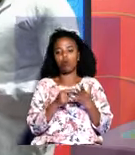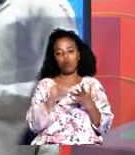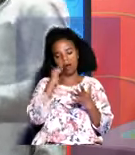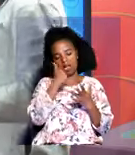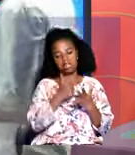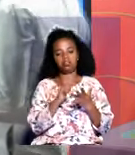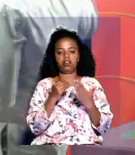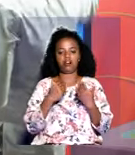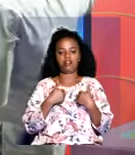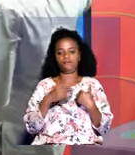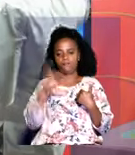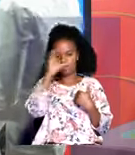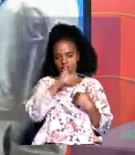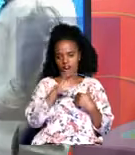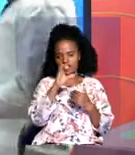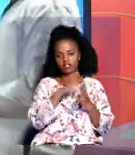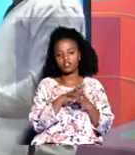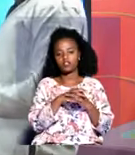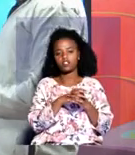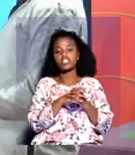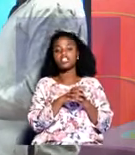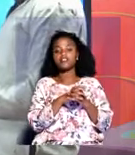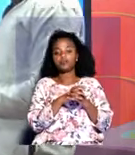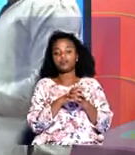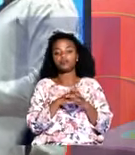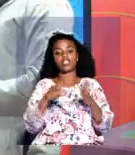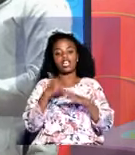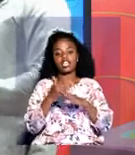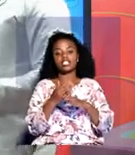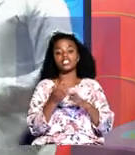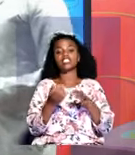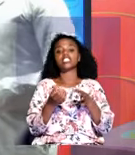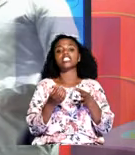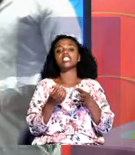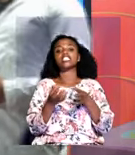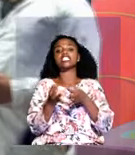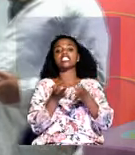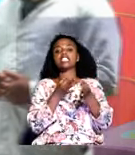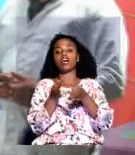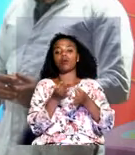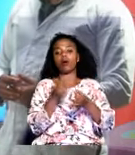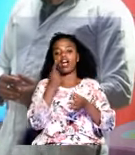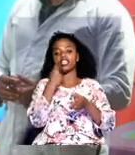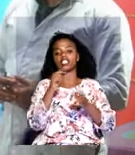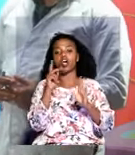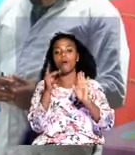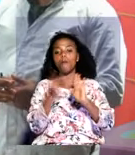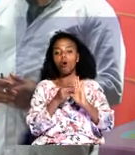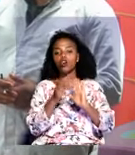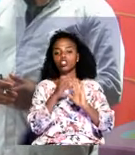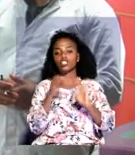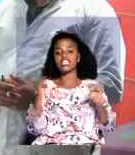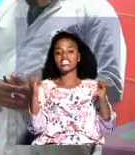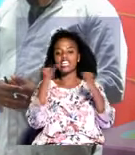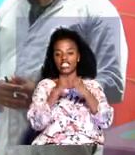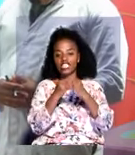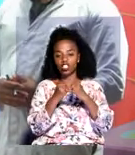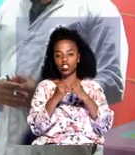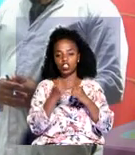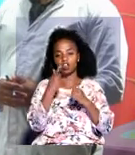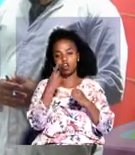any. Now, next to that, determine the point of intersection of the graph with